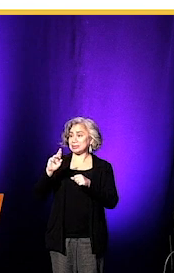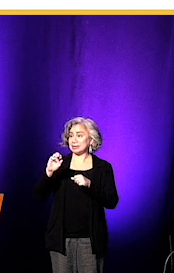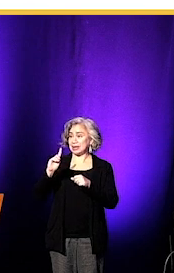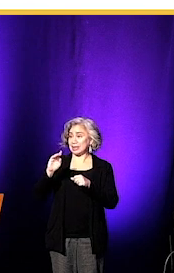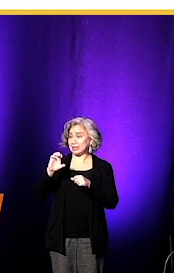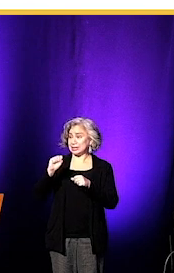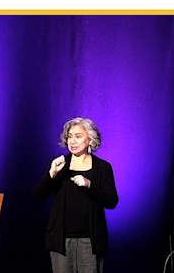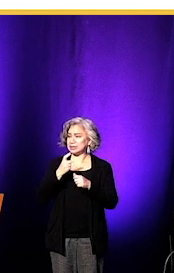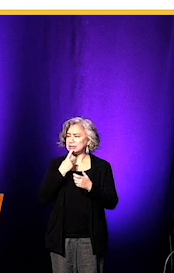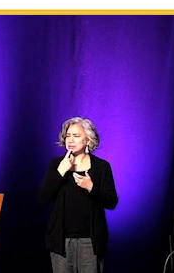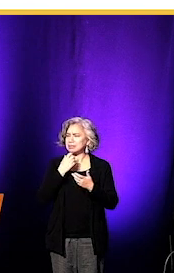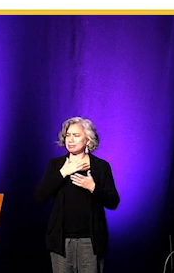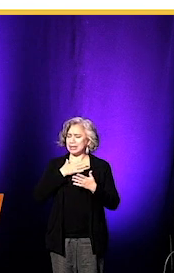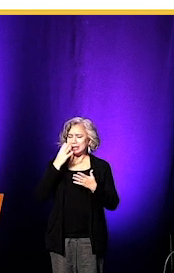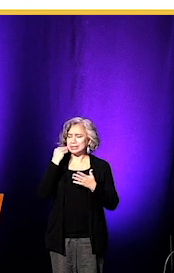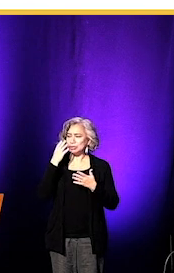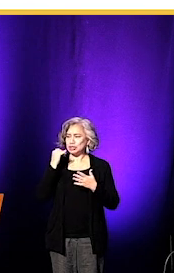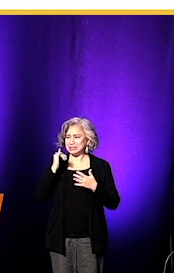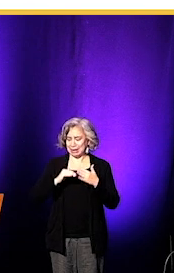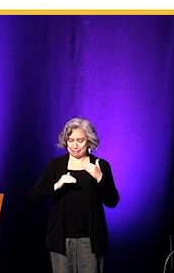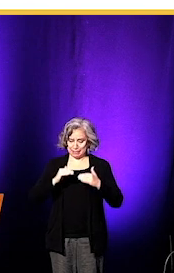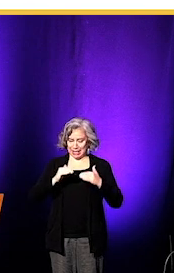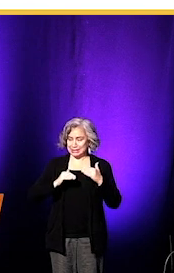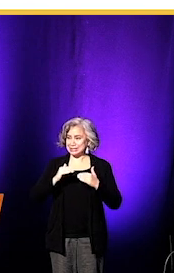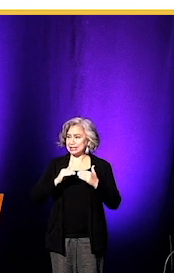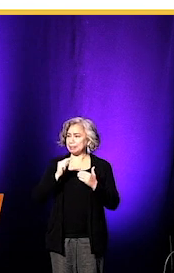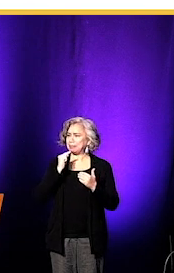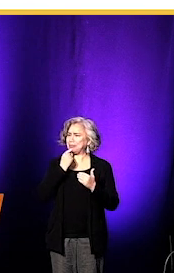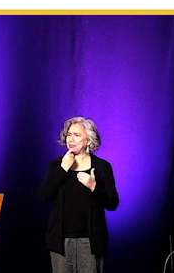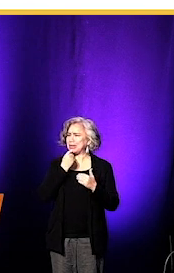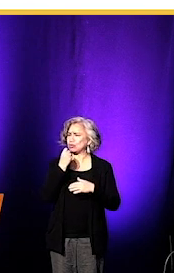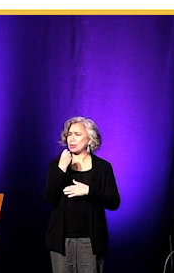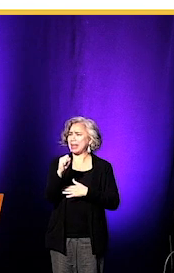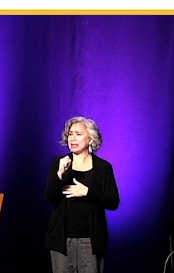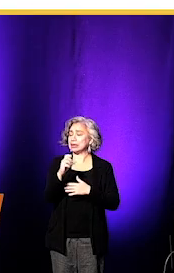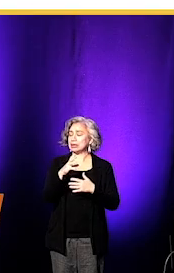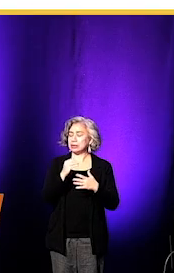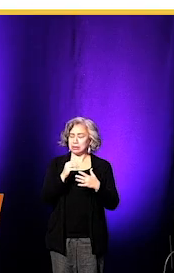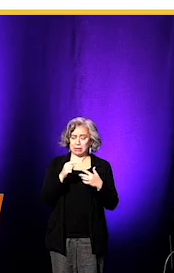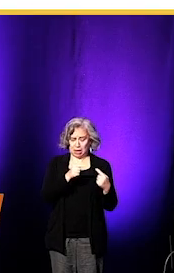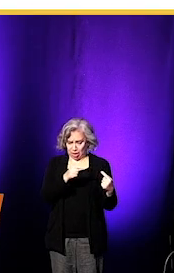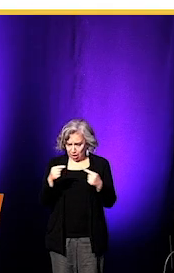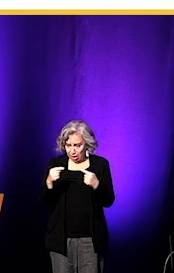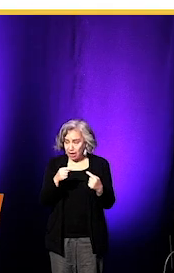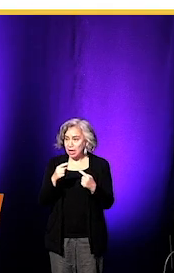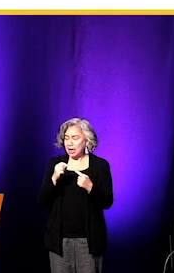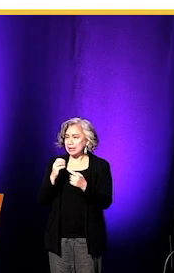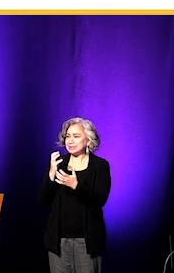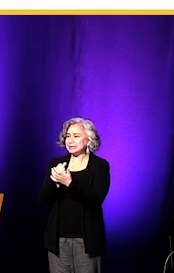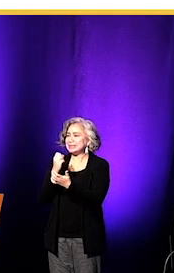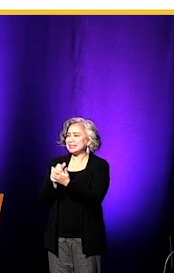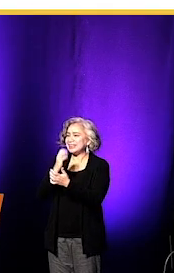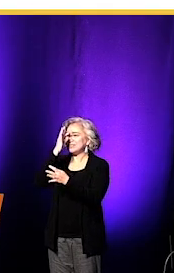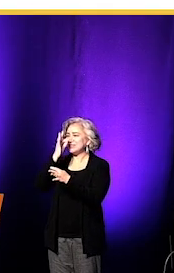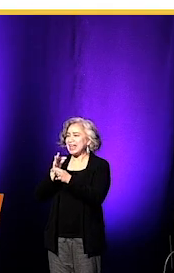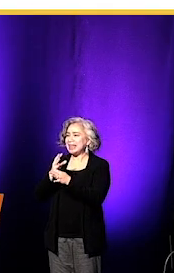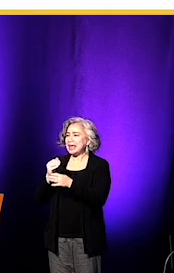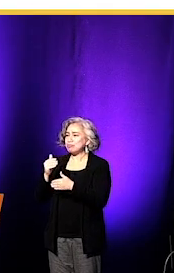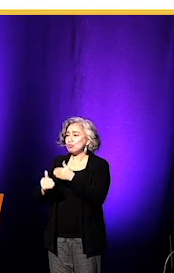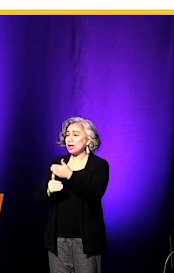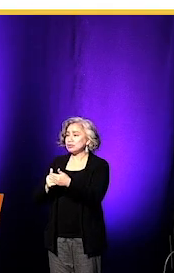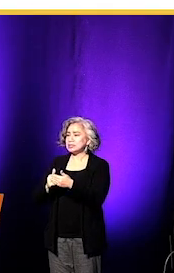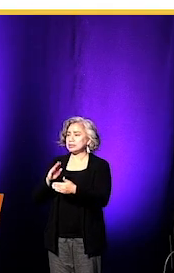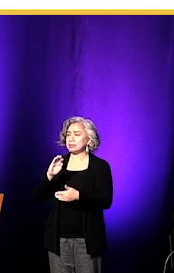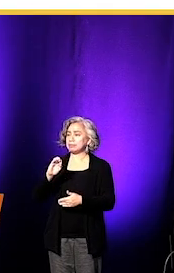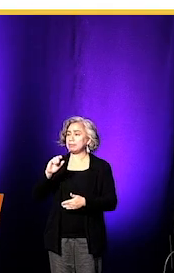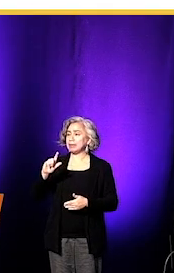can be characterized as a balancing act between bitter rebellion and a procurement of faith and progress. It is, as Bell Hooks describes, that I